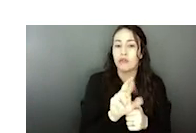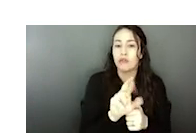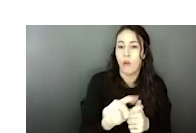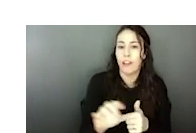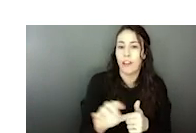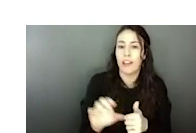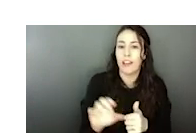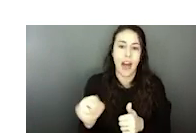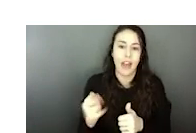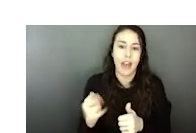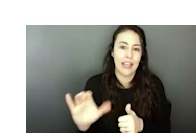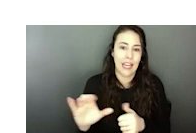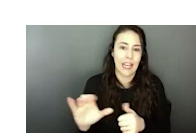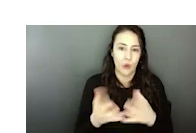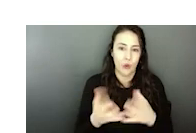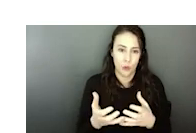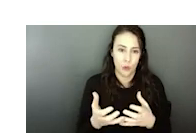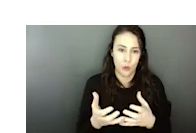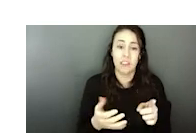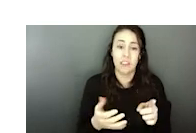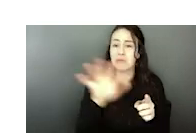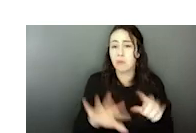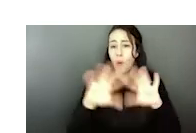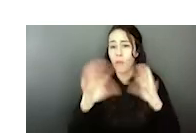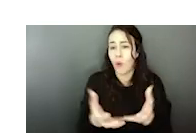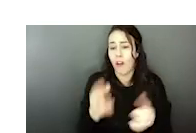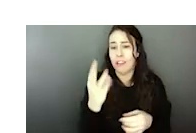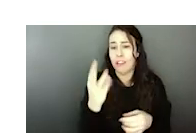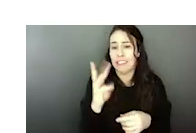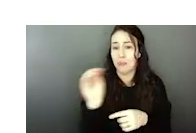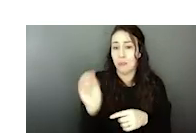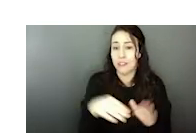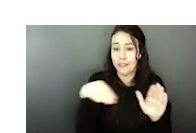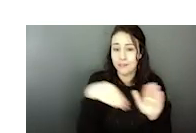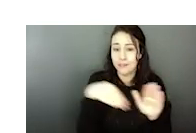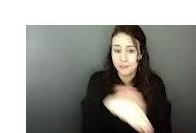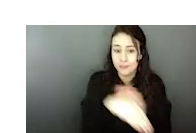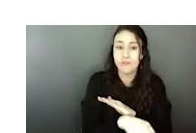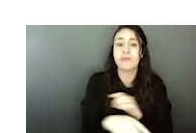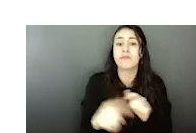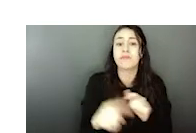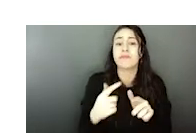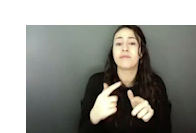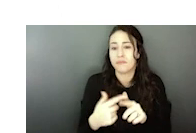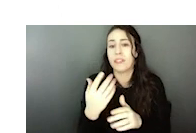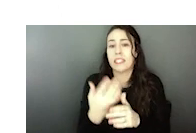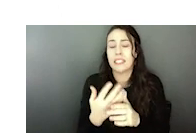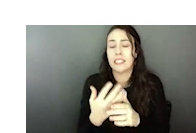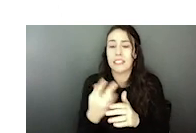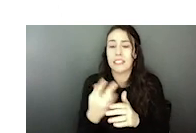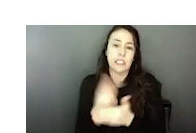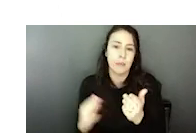of 16%. And then we see that there are some equity gaps there, right? There are particular groups for whom